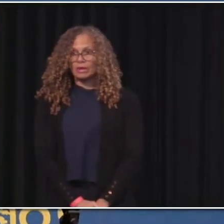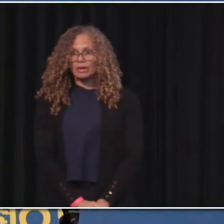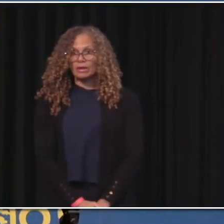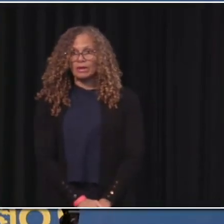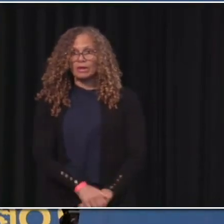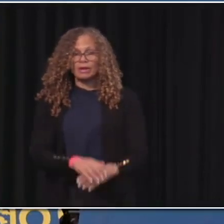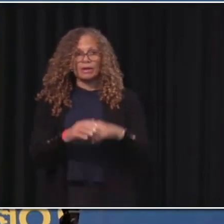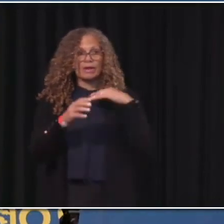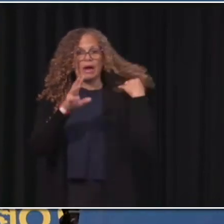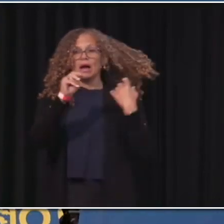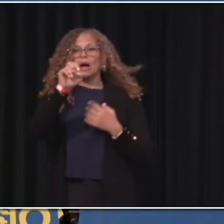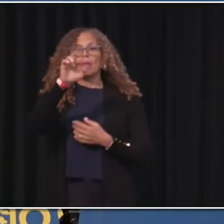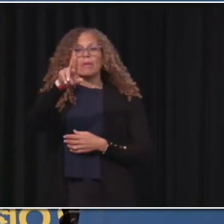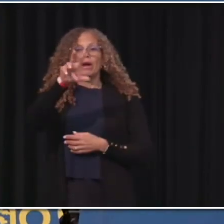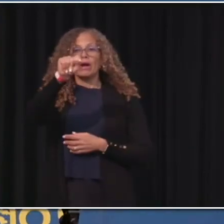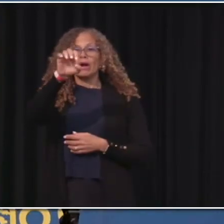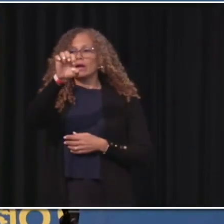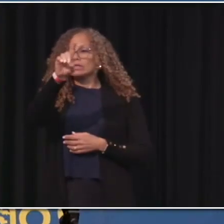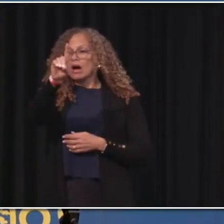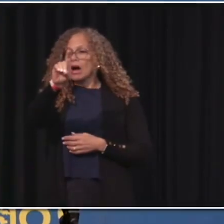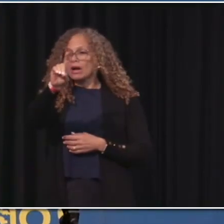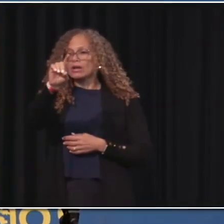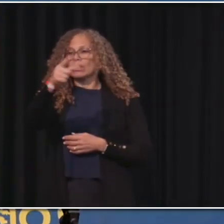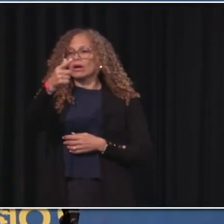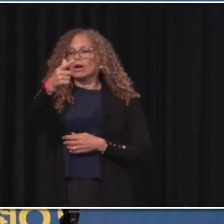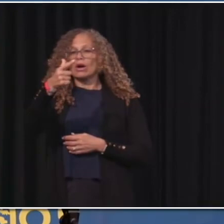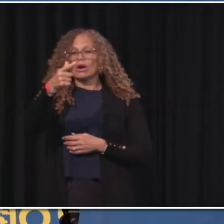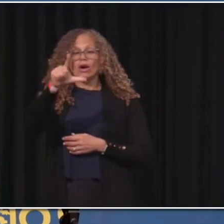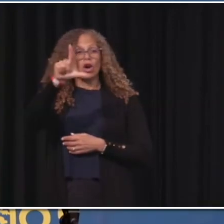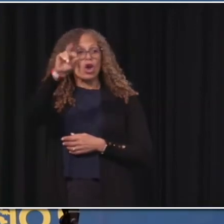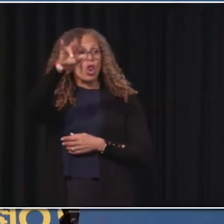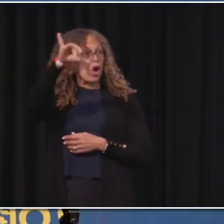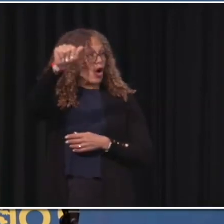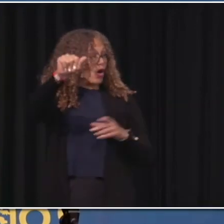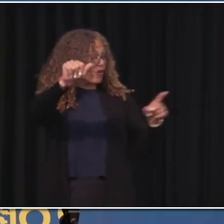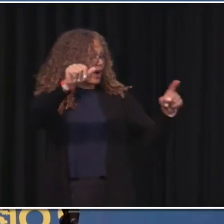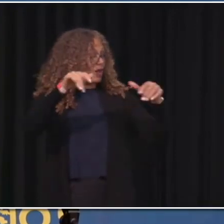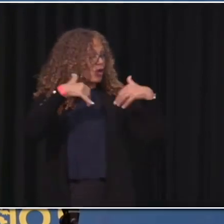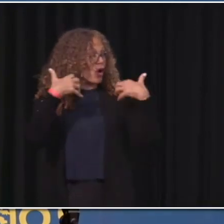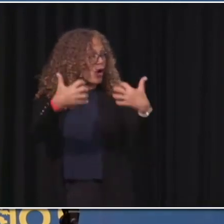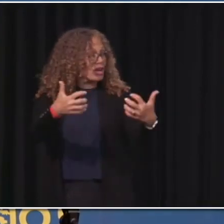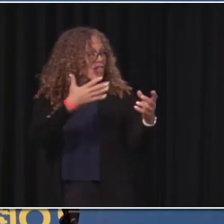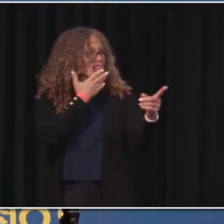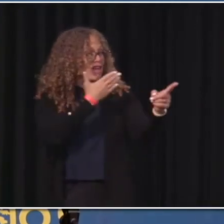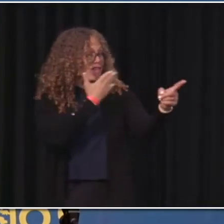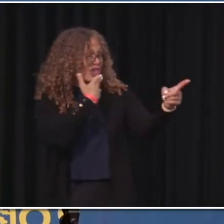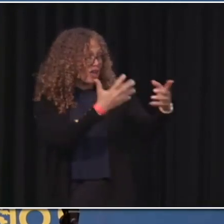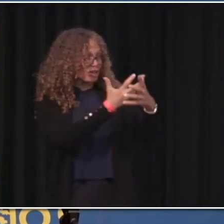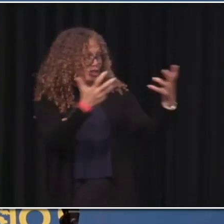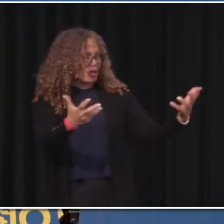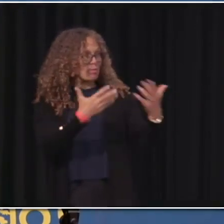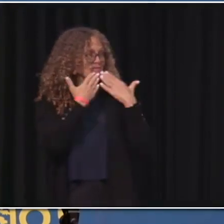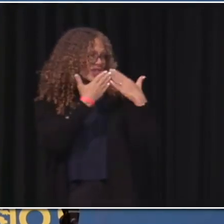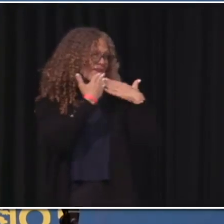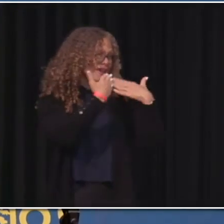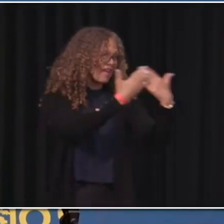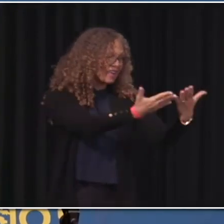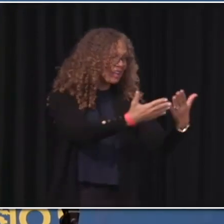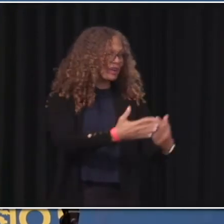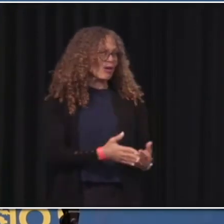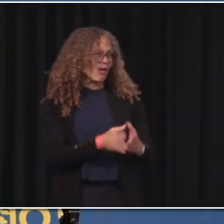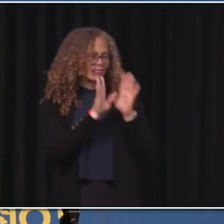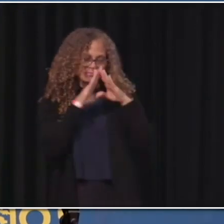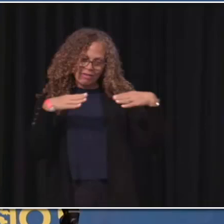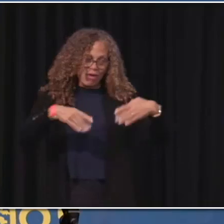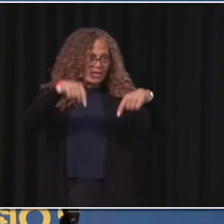I see Mayor Todd Gloria in the audience. Love that. Thank you so much. Thank you. So